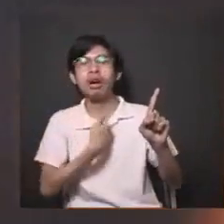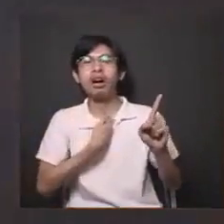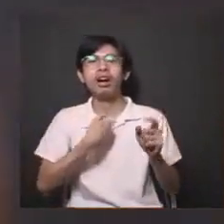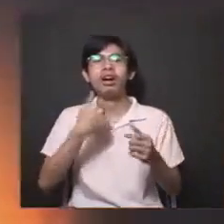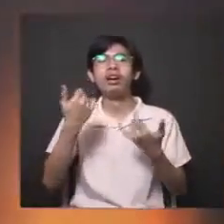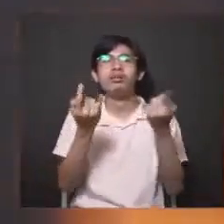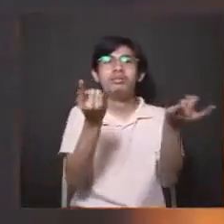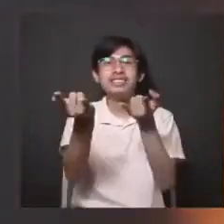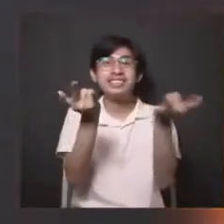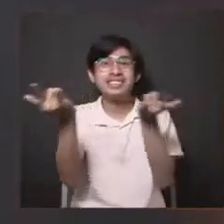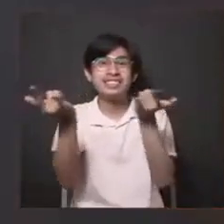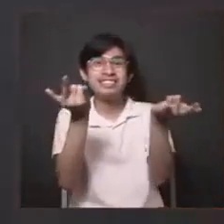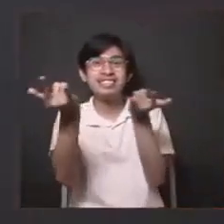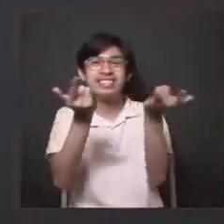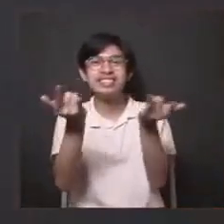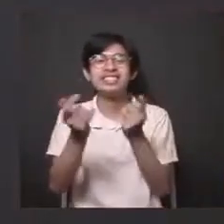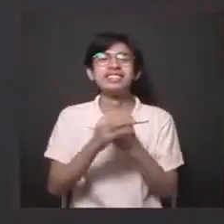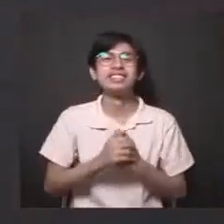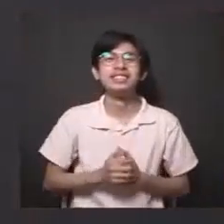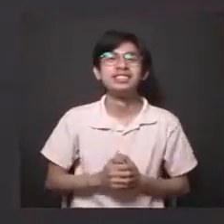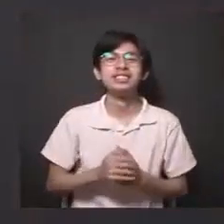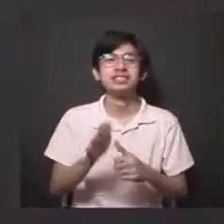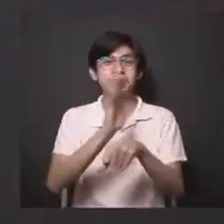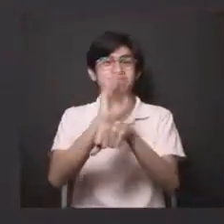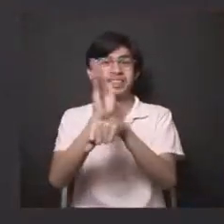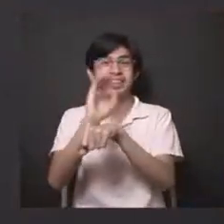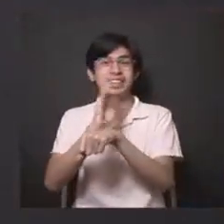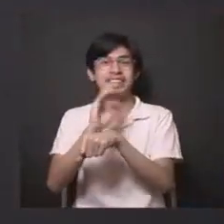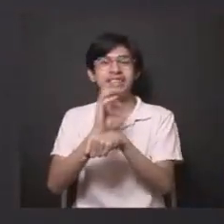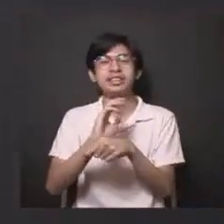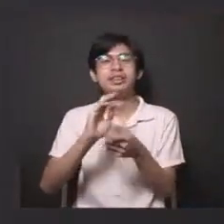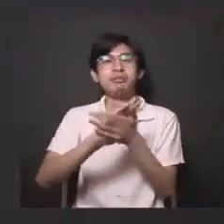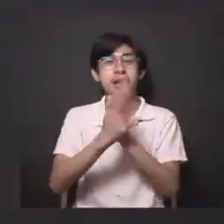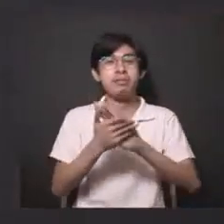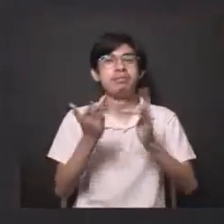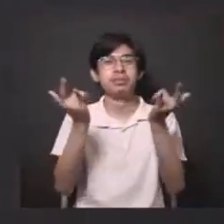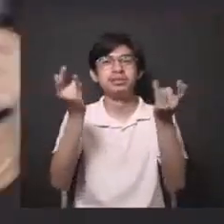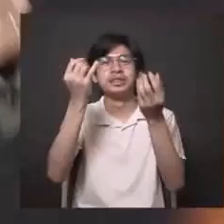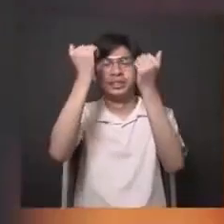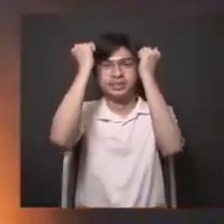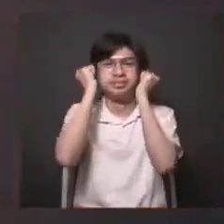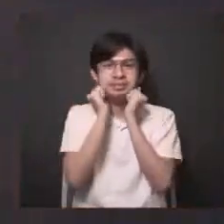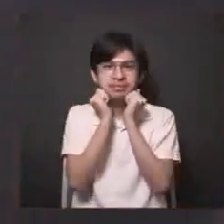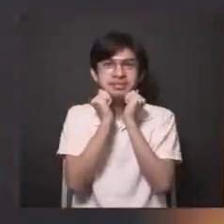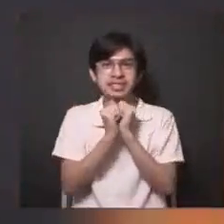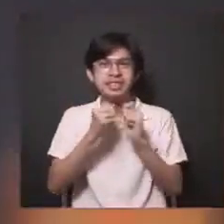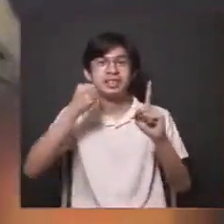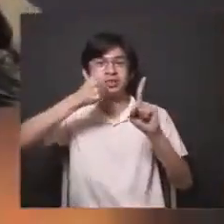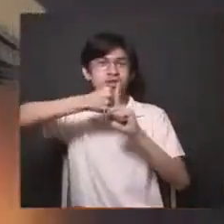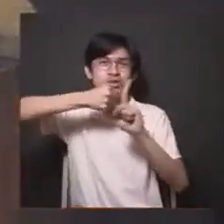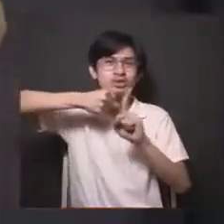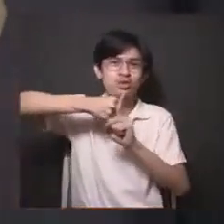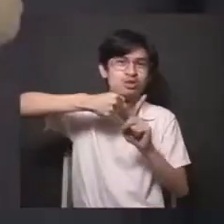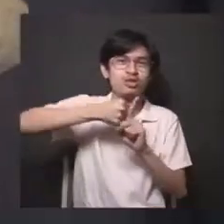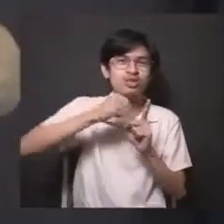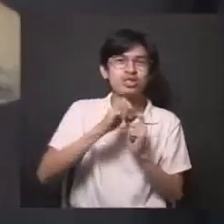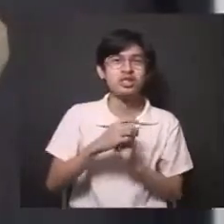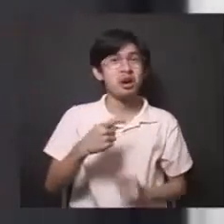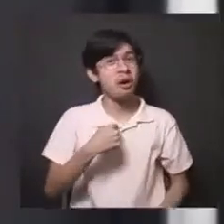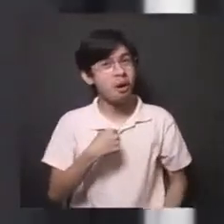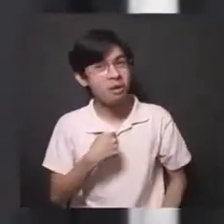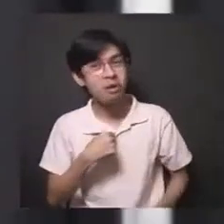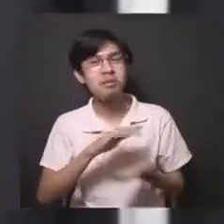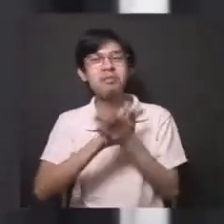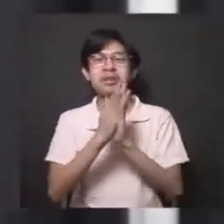course, in the movie, Peter Parker becomes Spider-Man and he beats them up, right? Well, I became a Jesus follower at the age